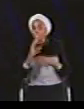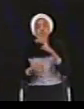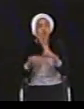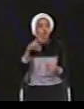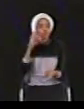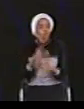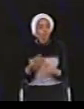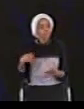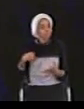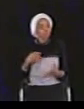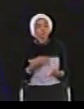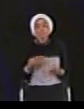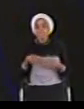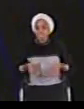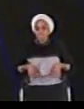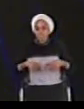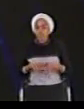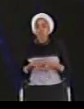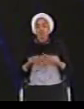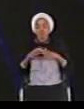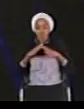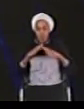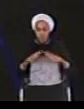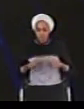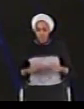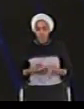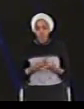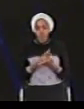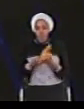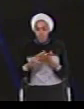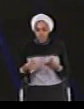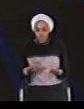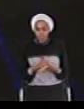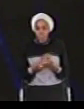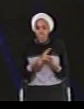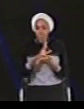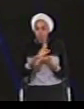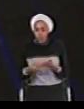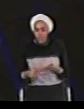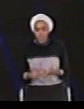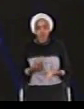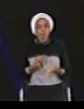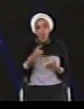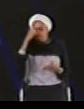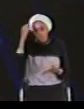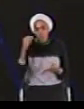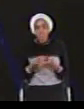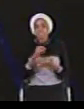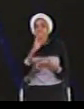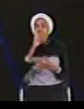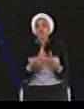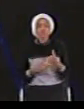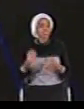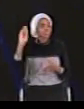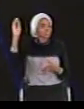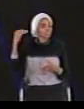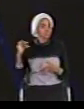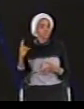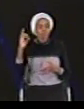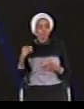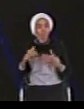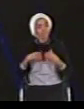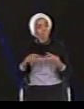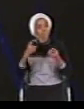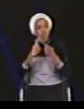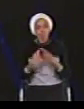soberly, righteously, godly, because that's what the grace of God has come to do in our lives.